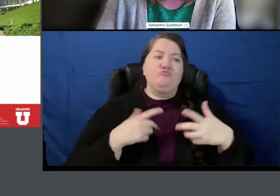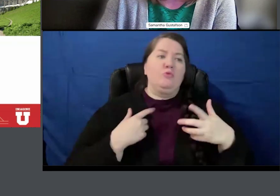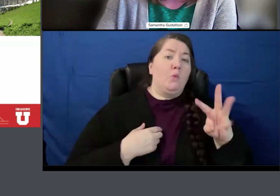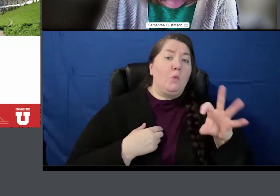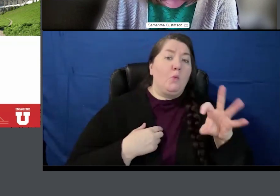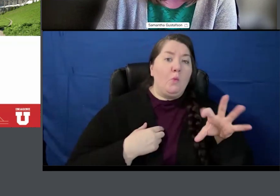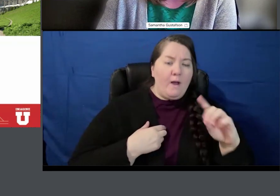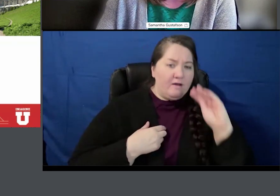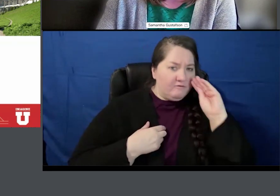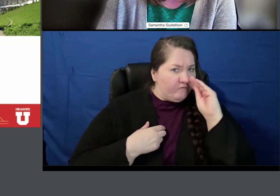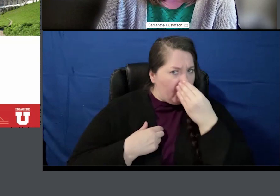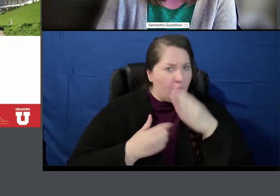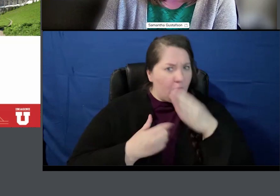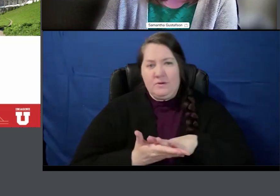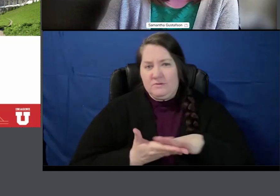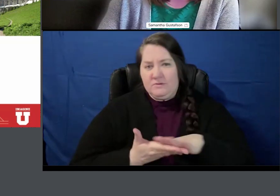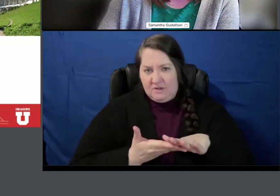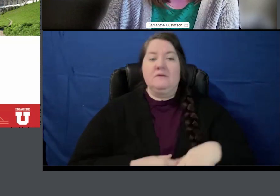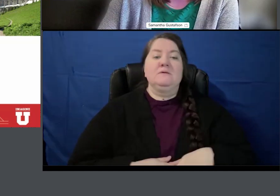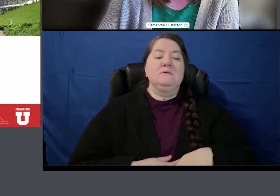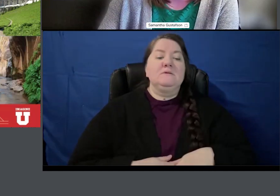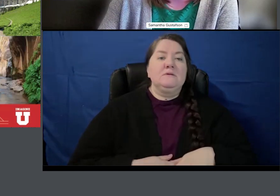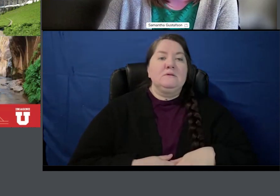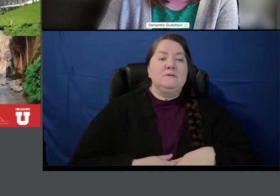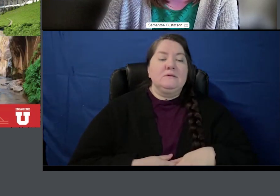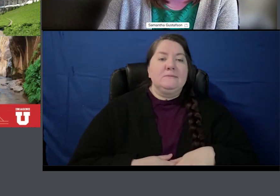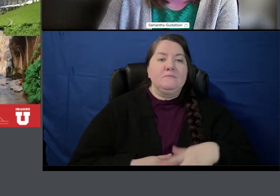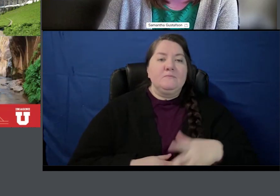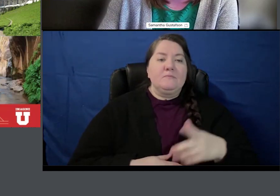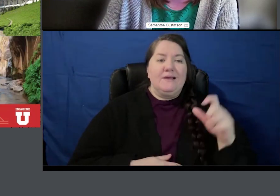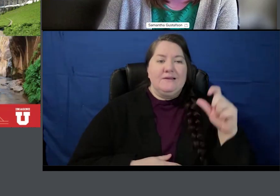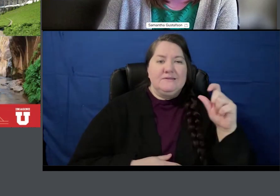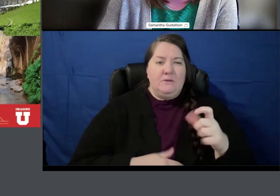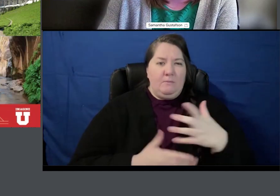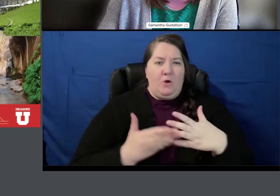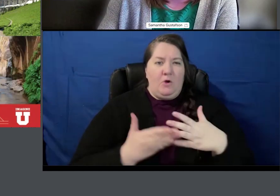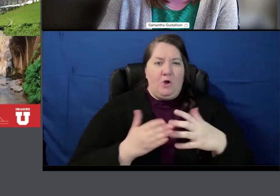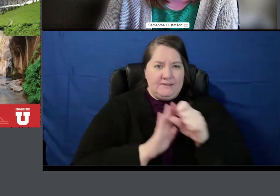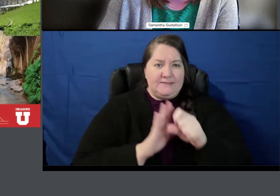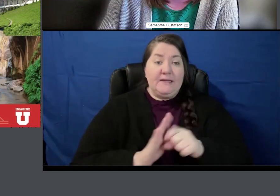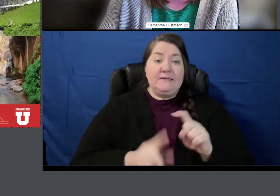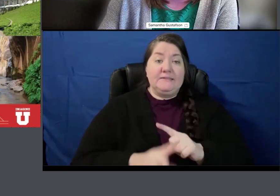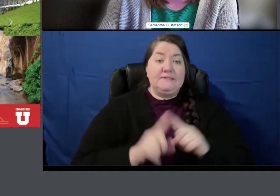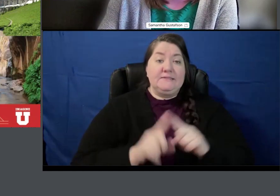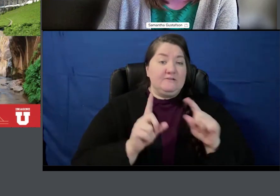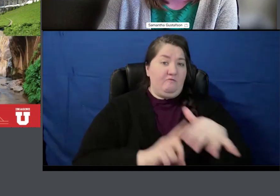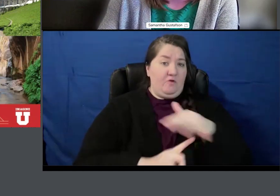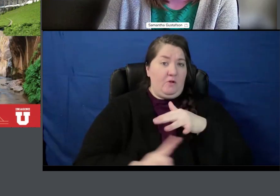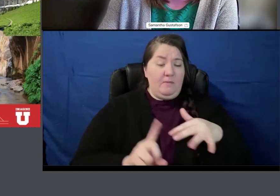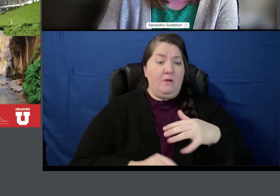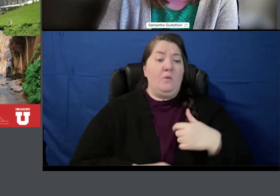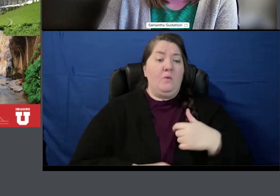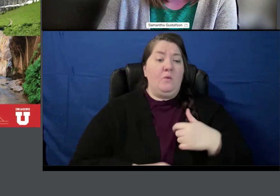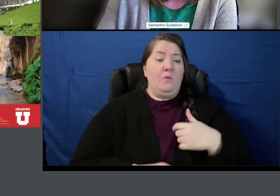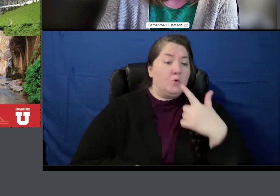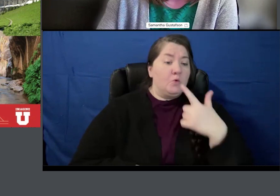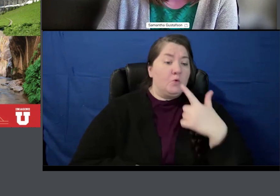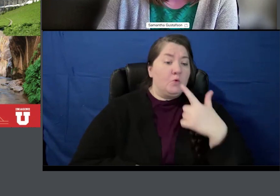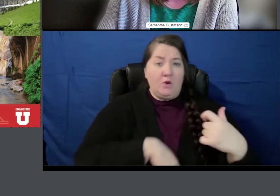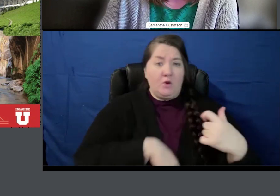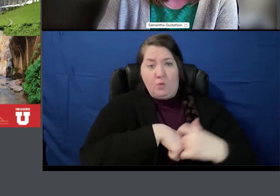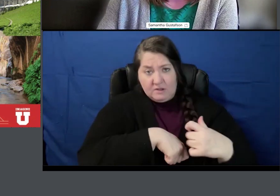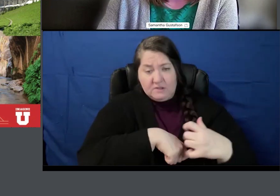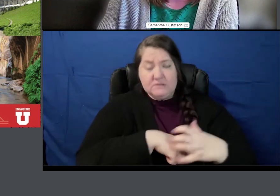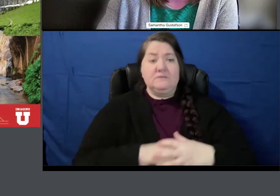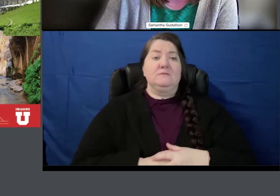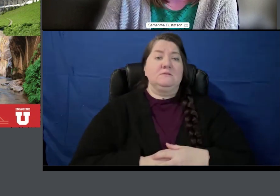nice. And when you head down to the southern part of the state, it's a completely different environment. We have red rocks